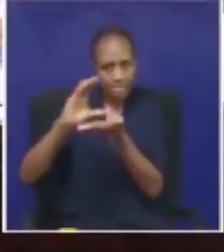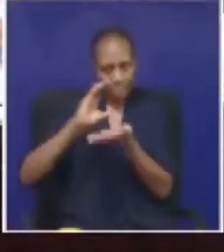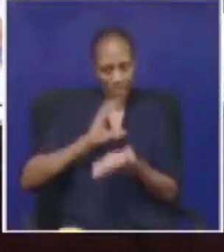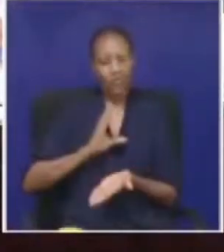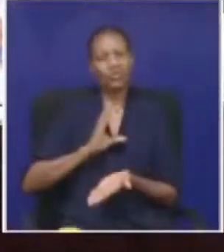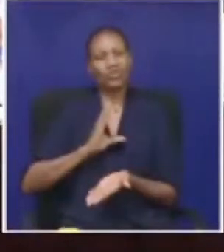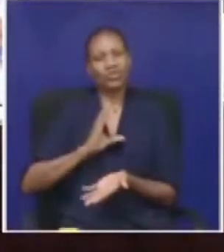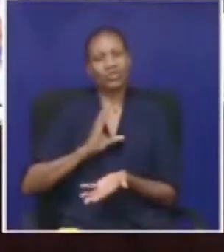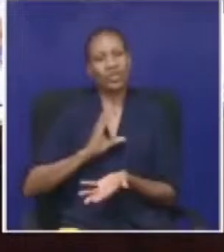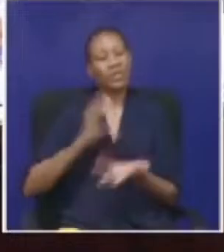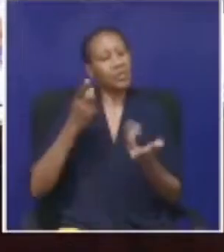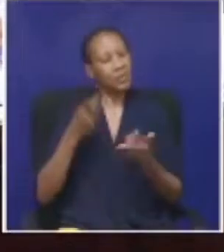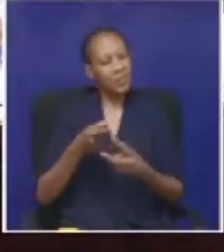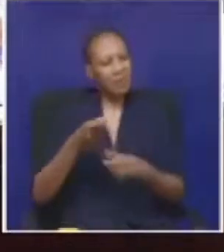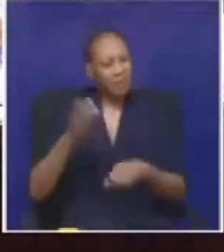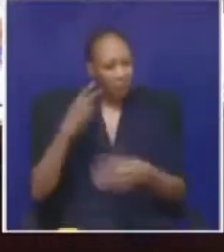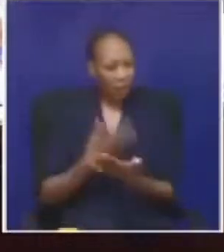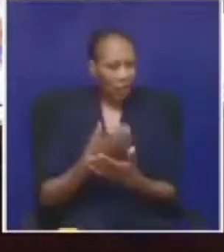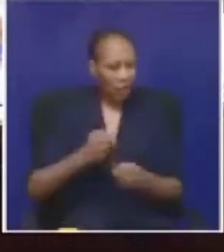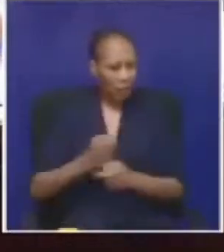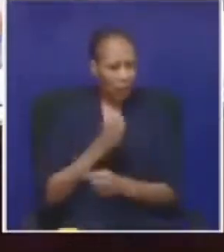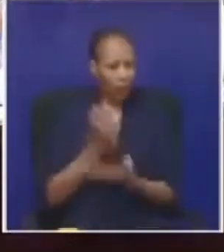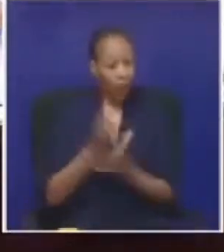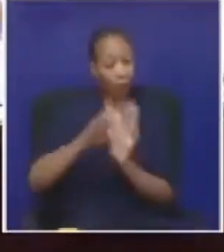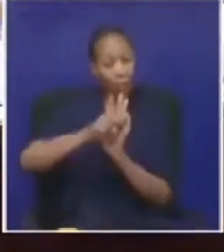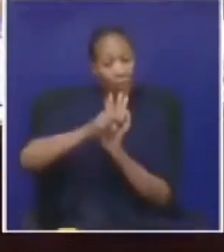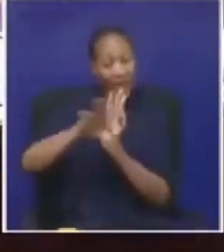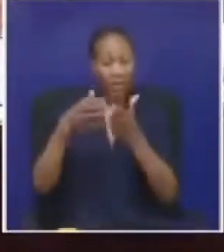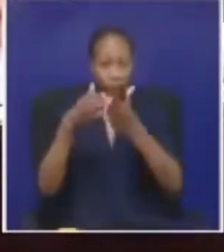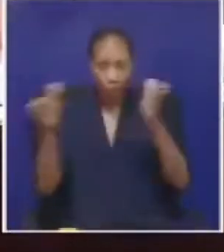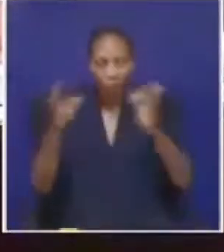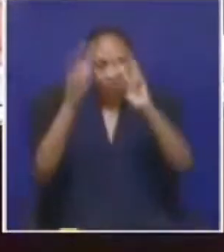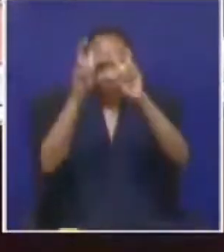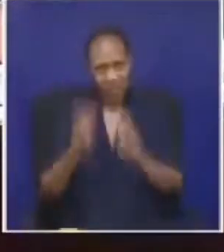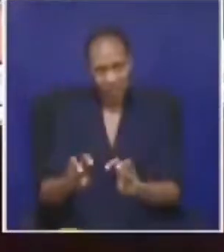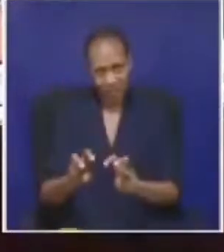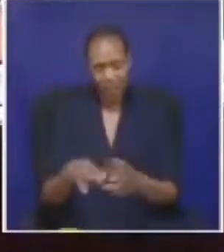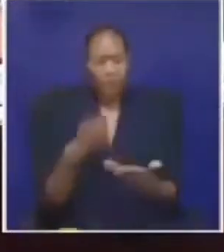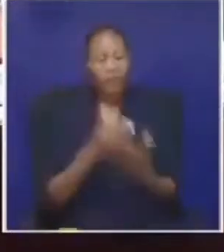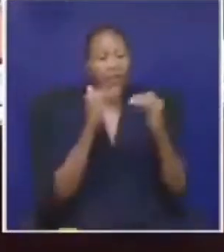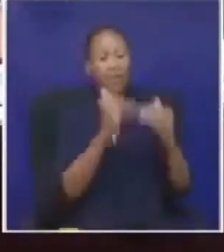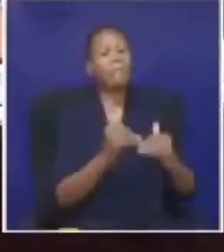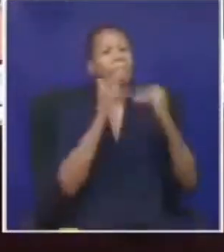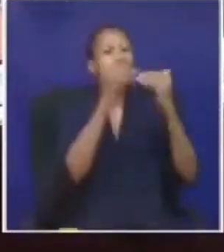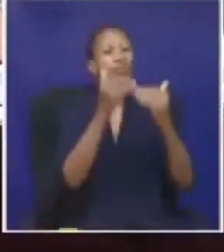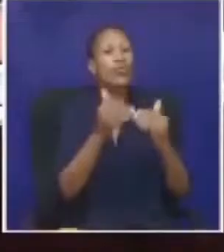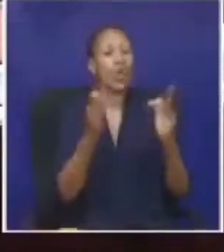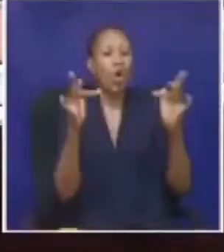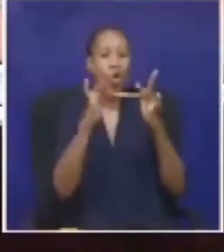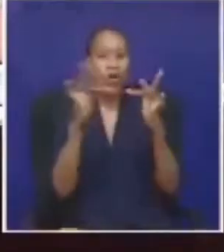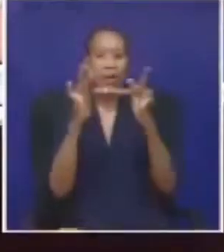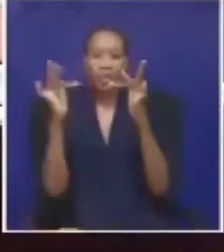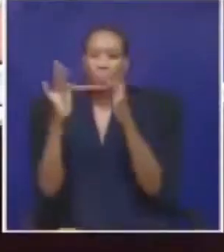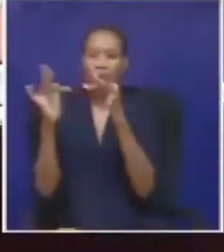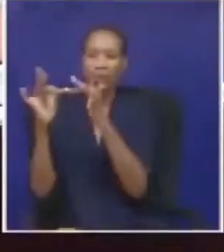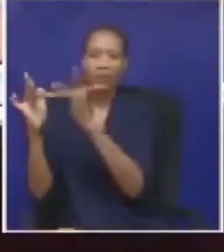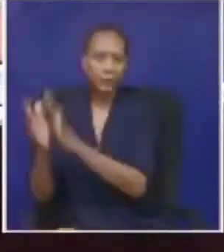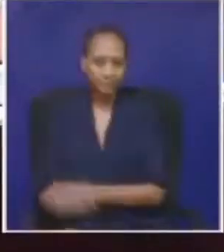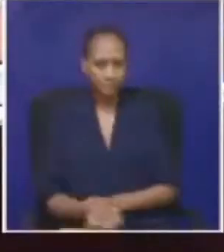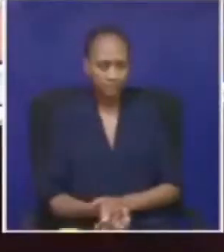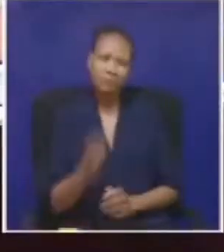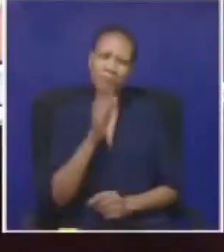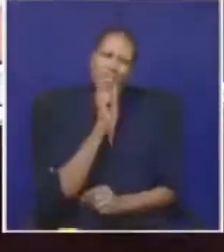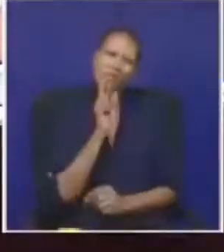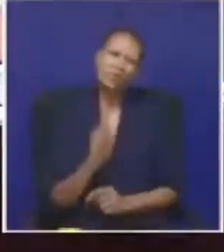more competitive electricity market, and improved mobile connectivity. This includes